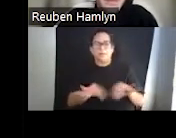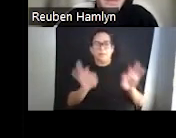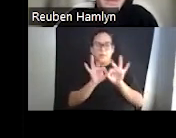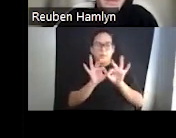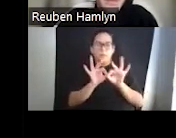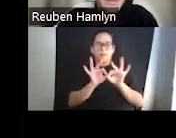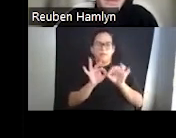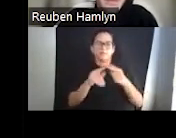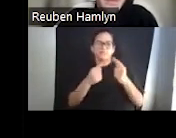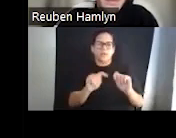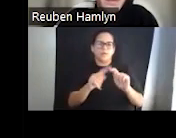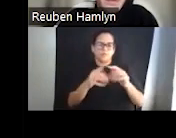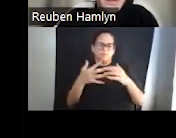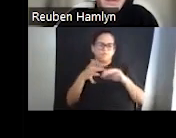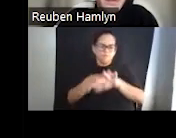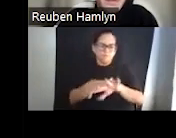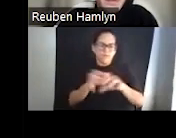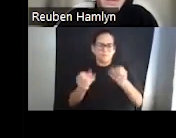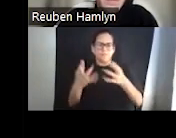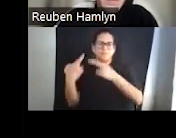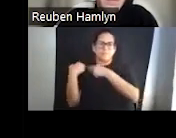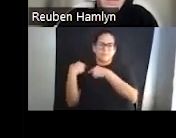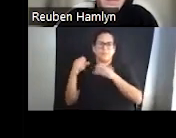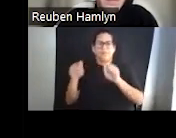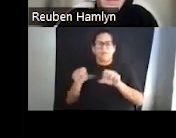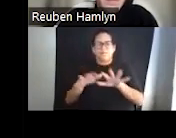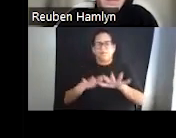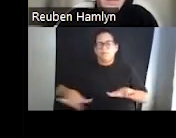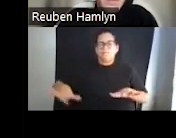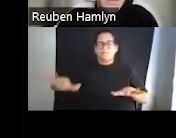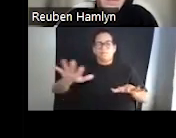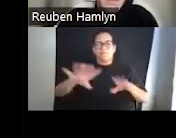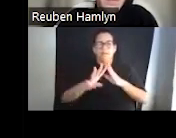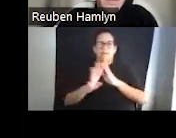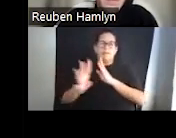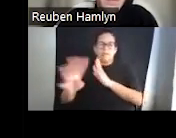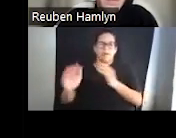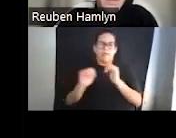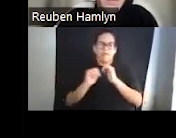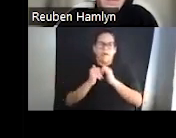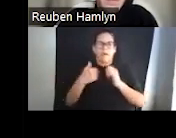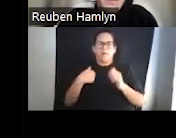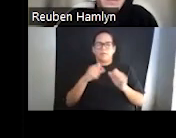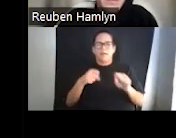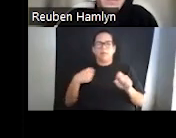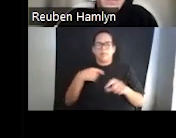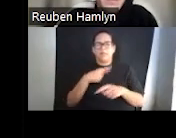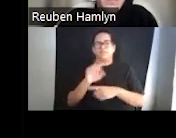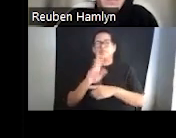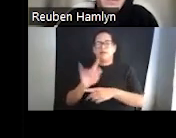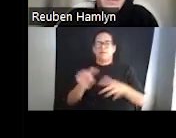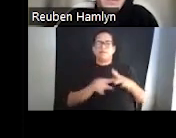least try to embed as much responsibility as possible across that pipeline of how can we track that